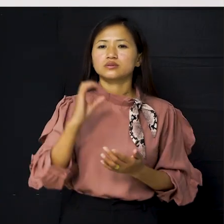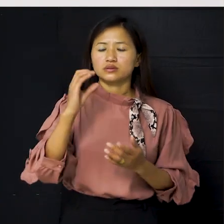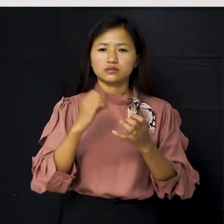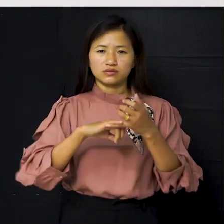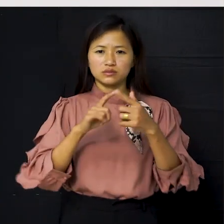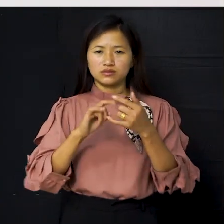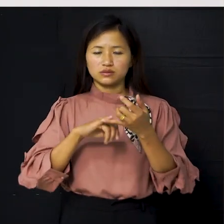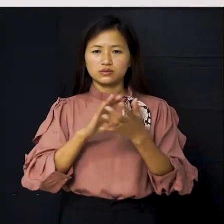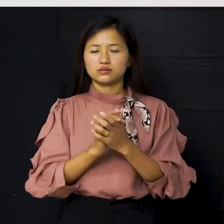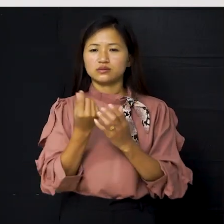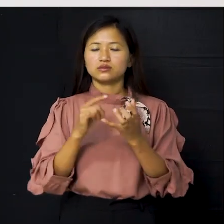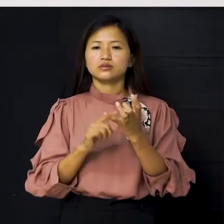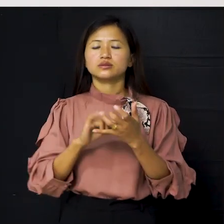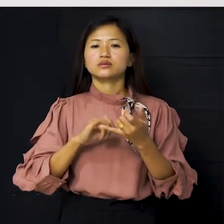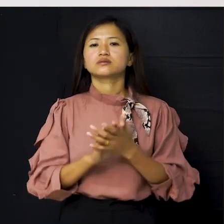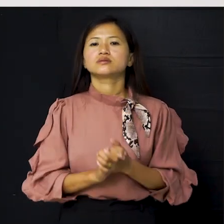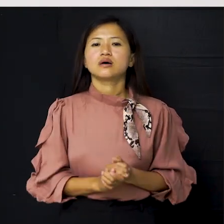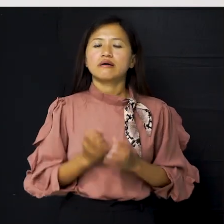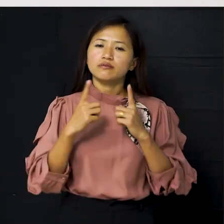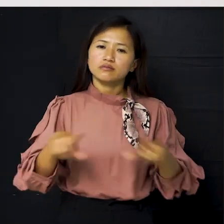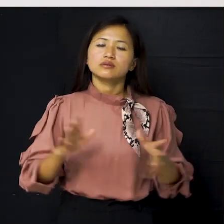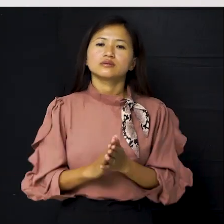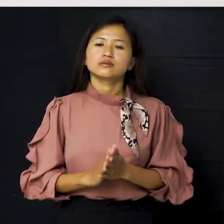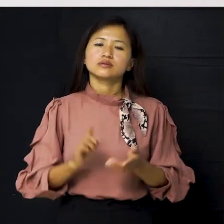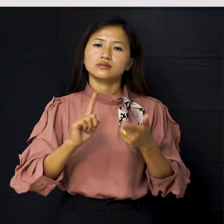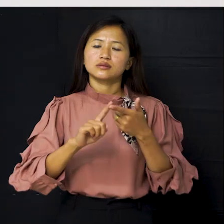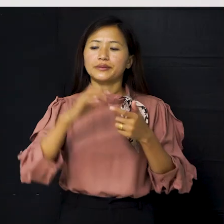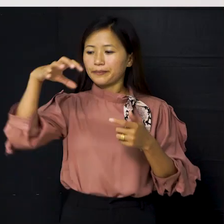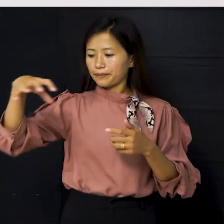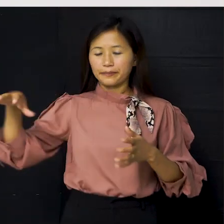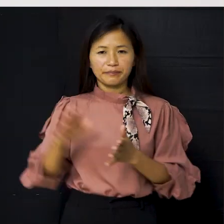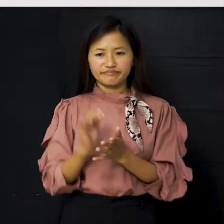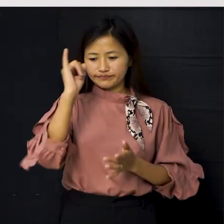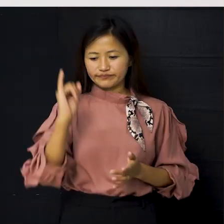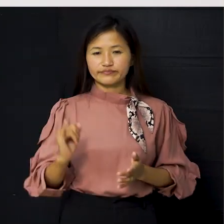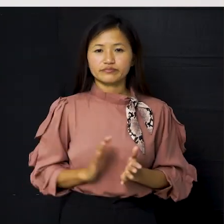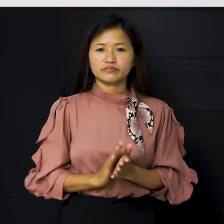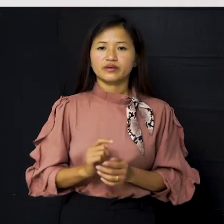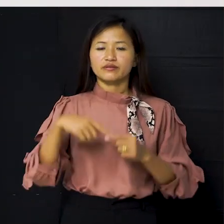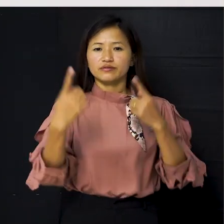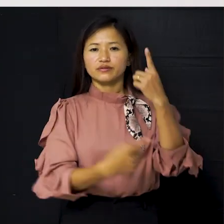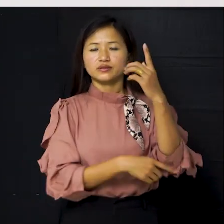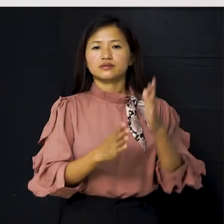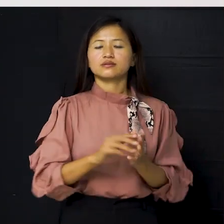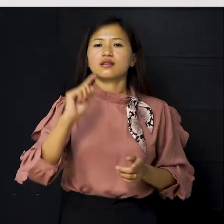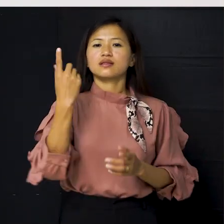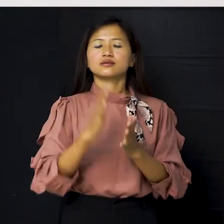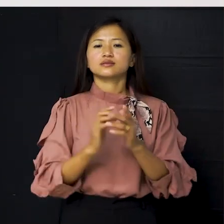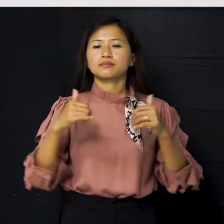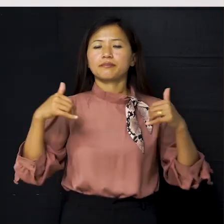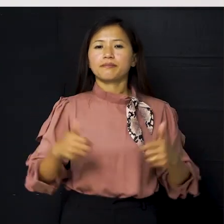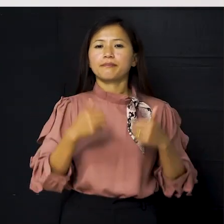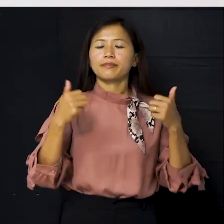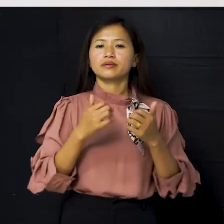loss. And because of these losses, his empire became weaker, and finally in the last battle he could not keep